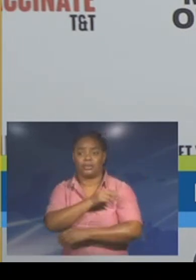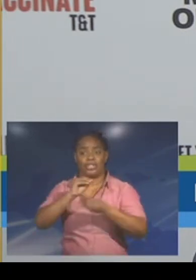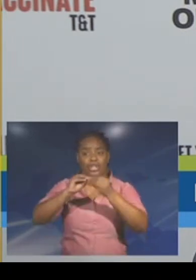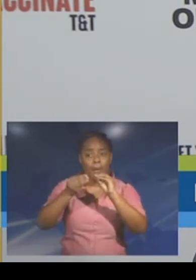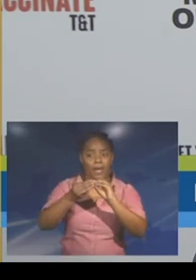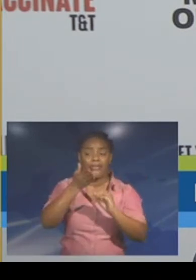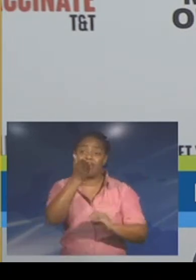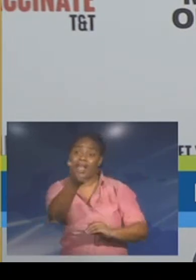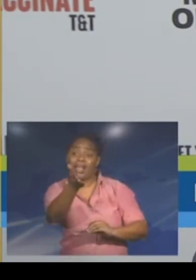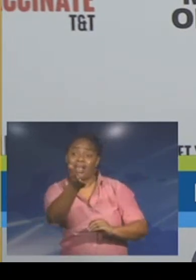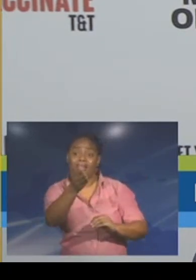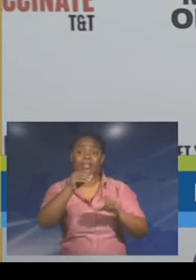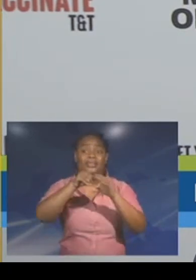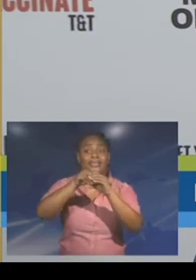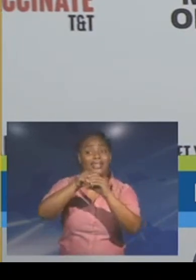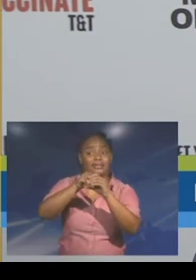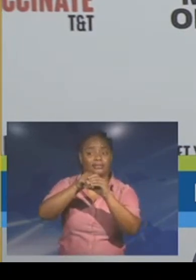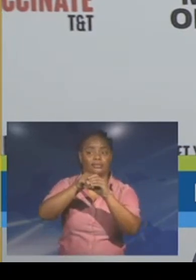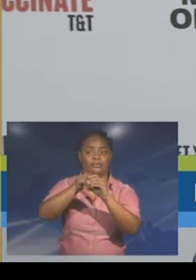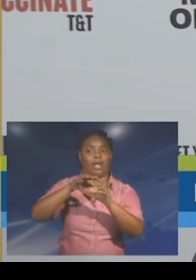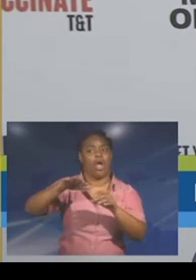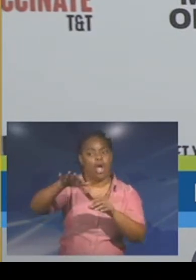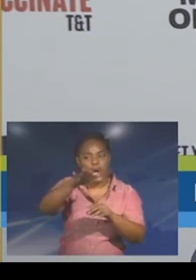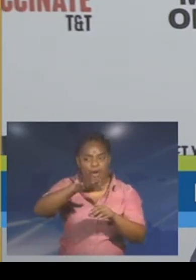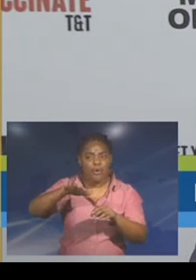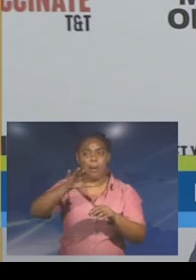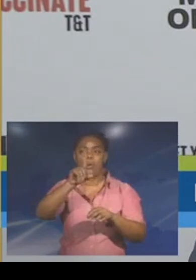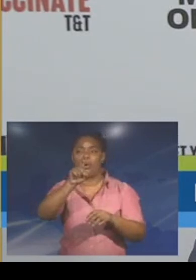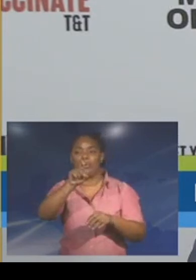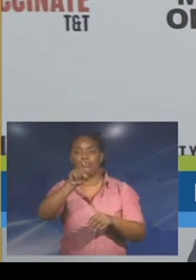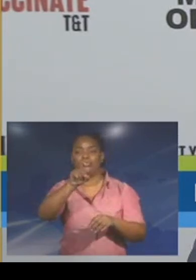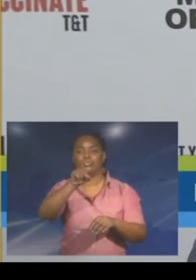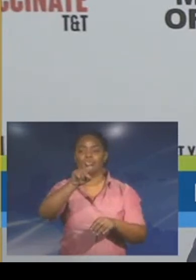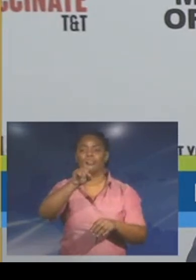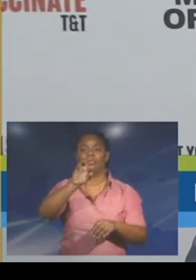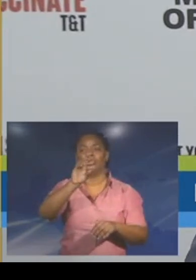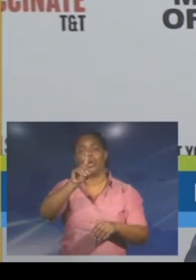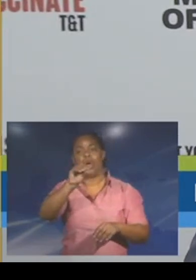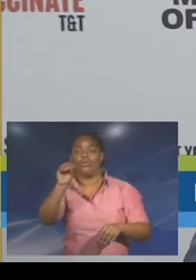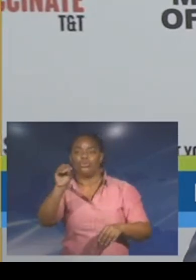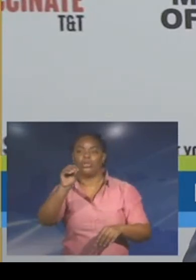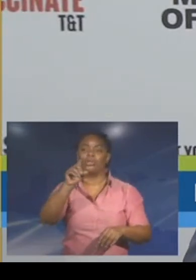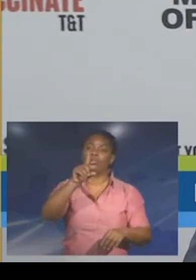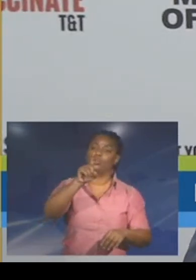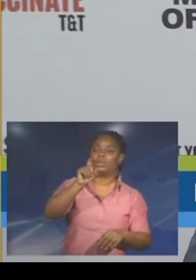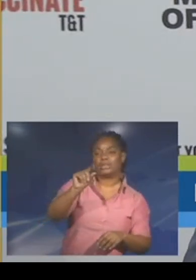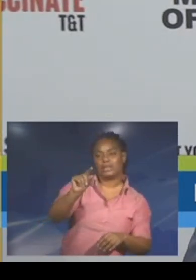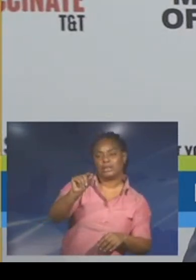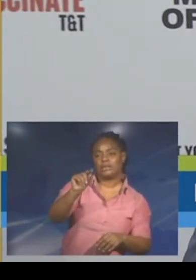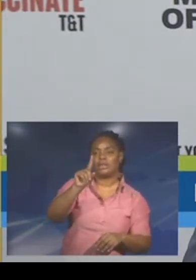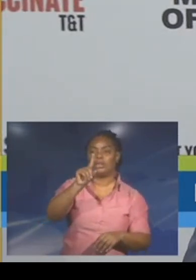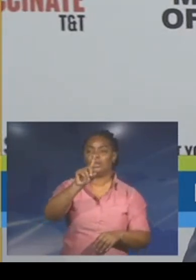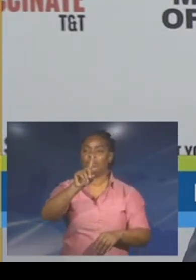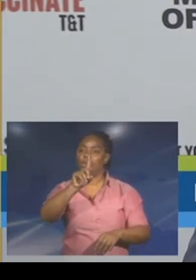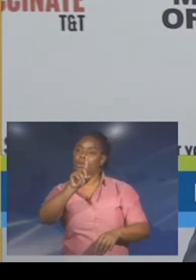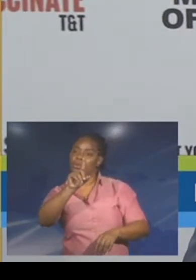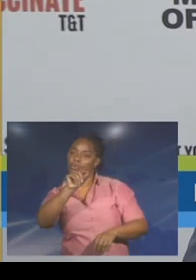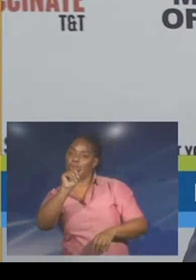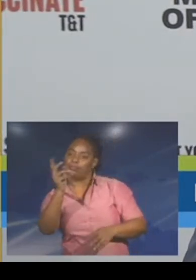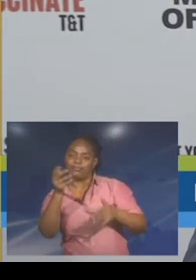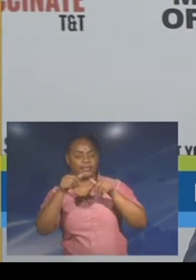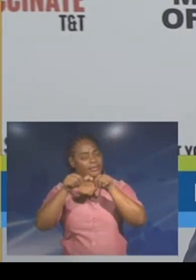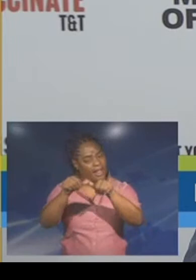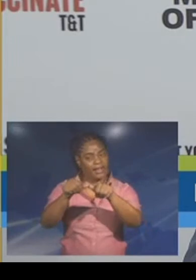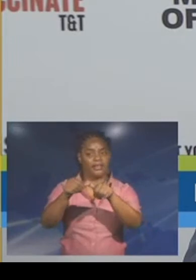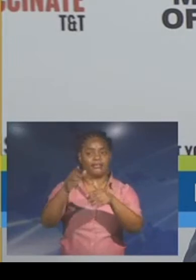been hovering around 100, 120 for a while. We have now dipped below 100. Our